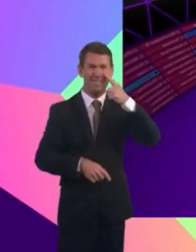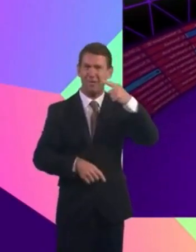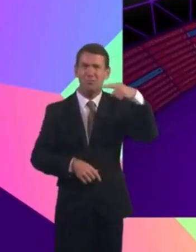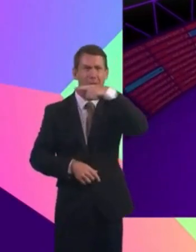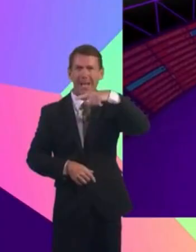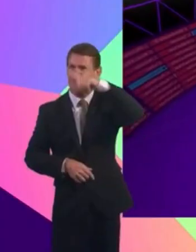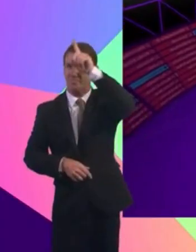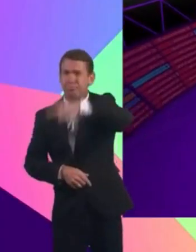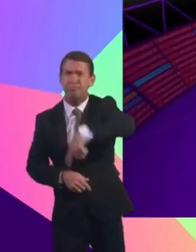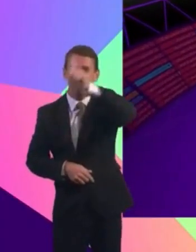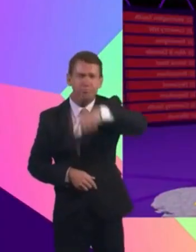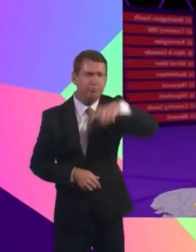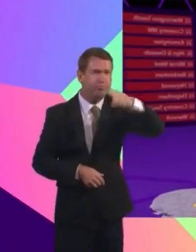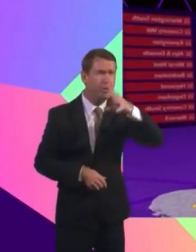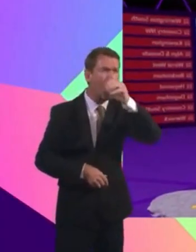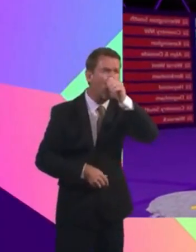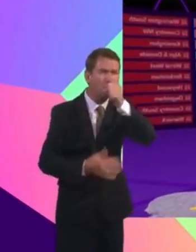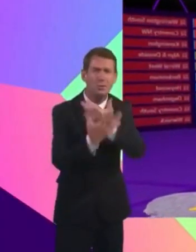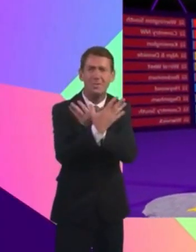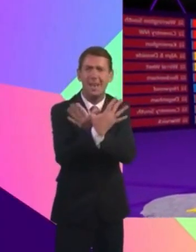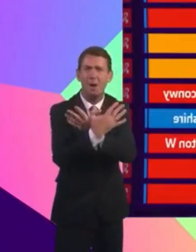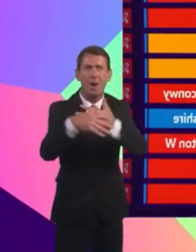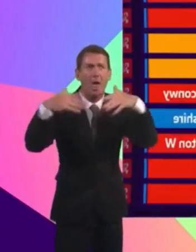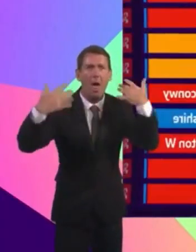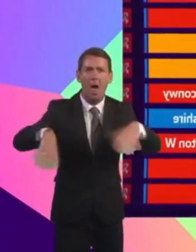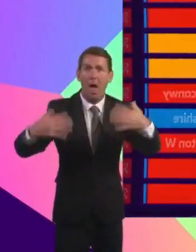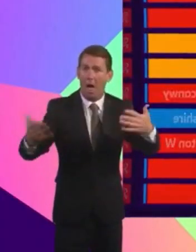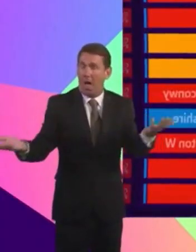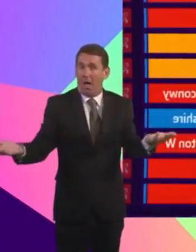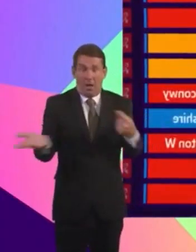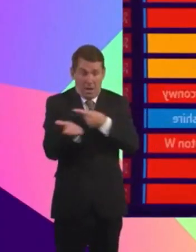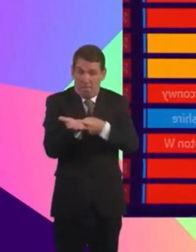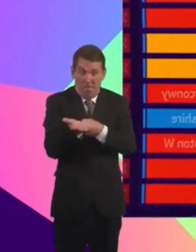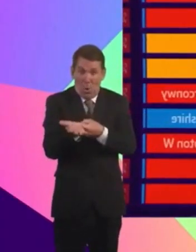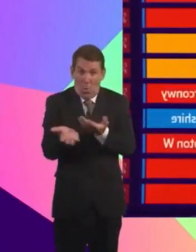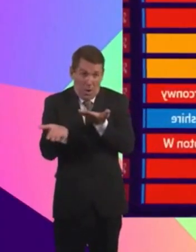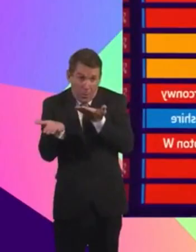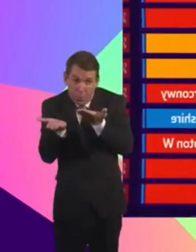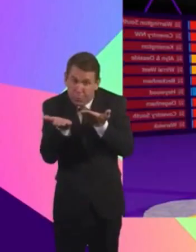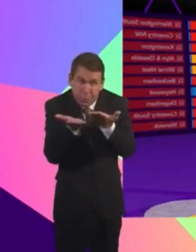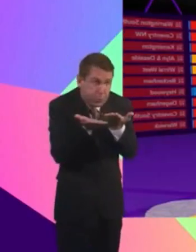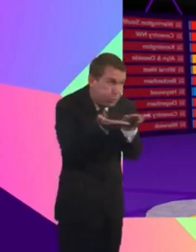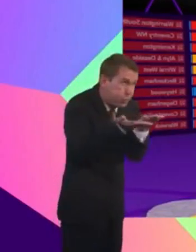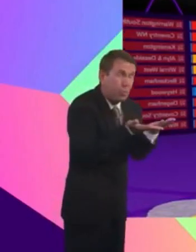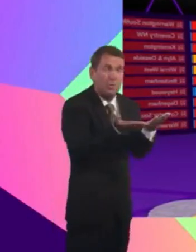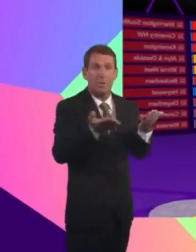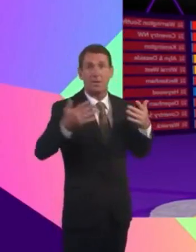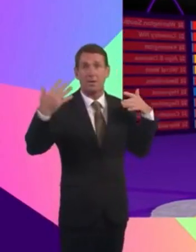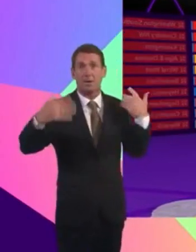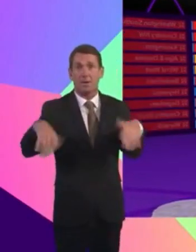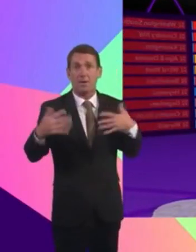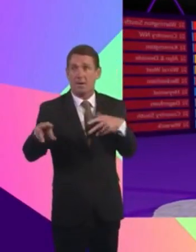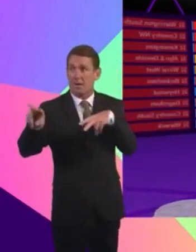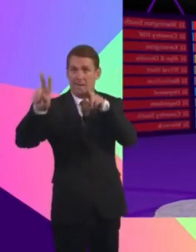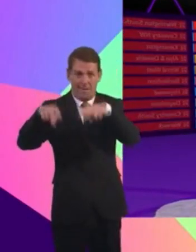of the Conservative Labour seat projections, and that's a huge gap. The surge in the SNP vote